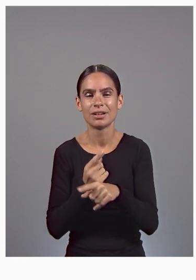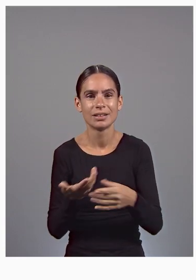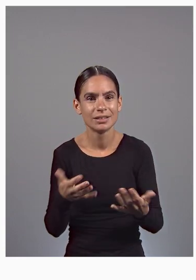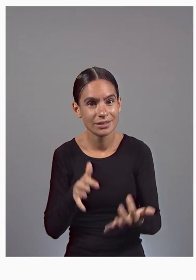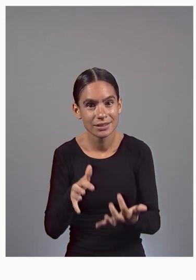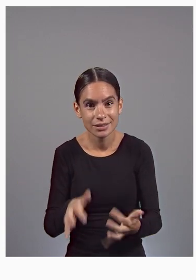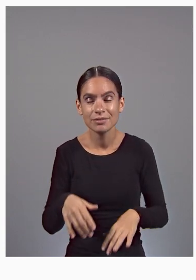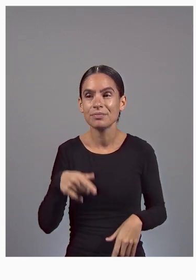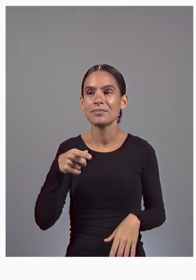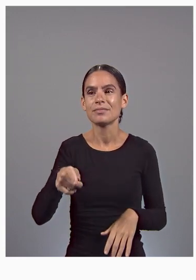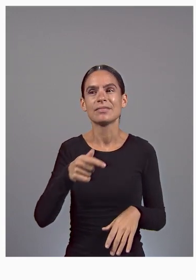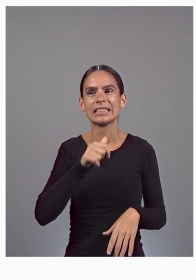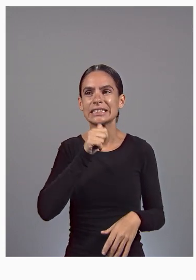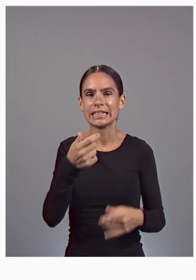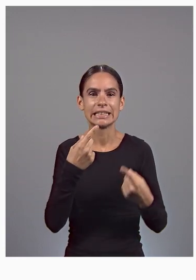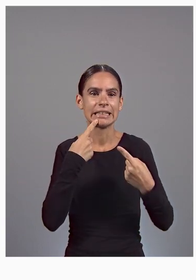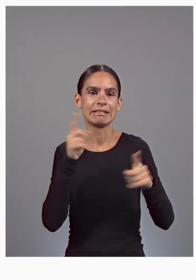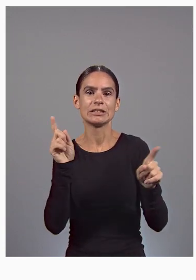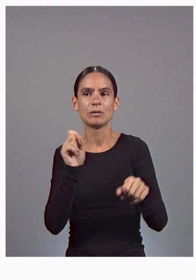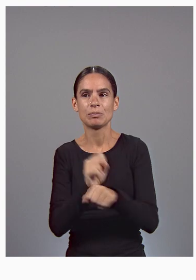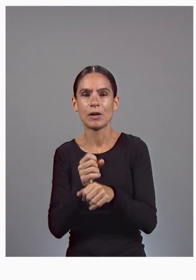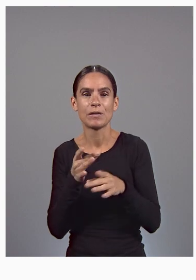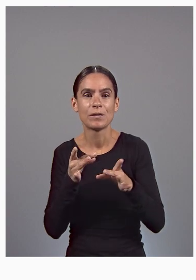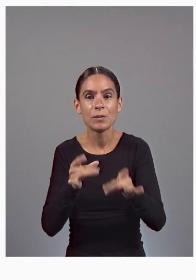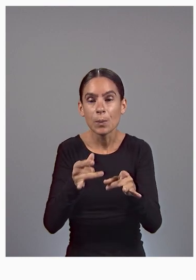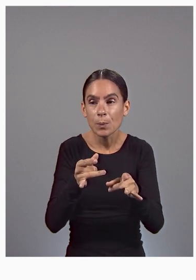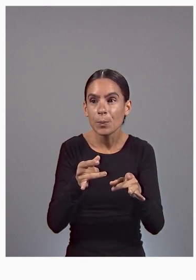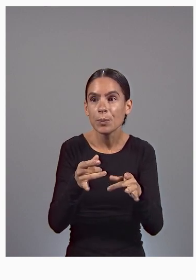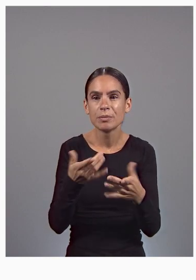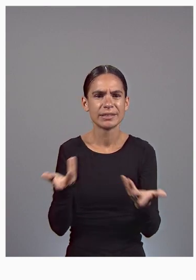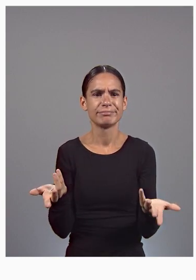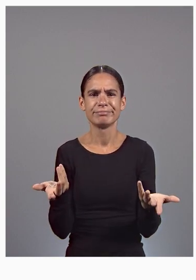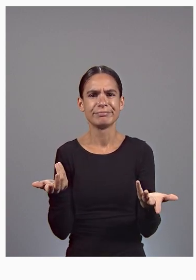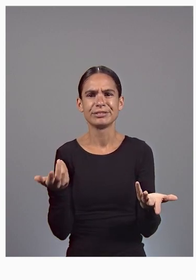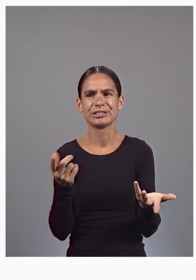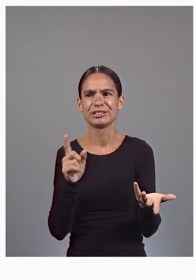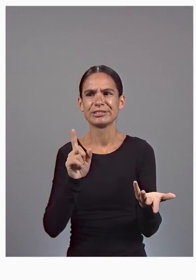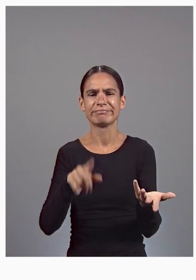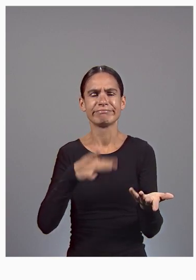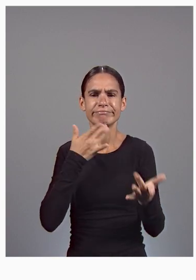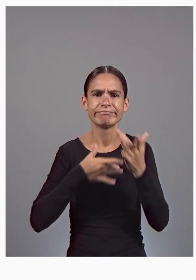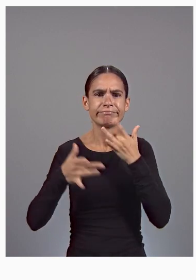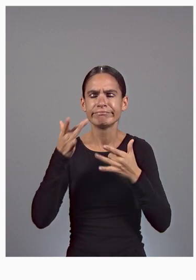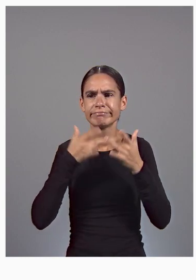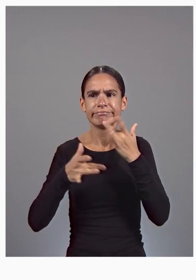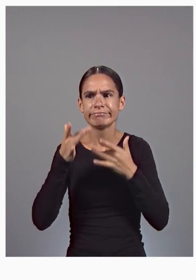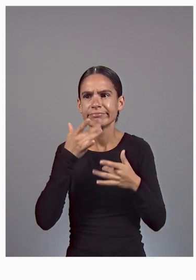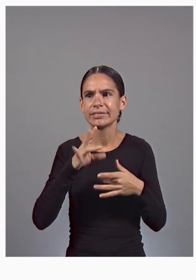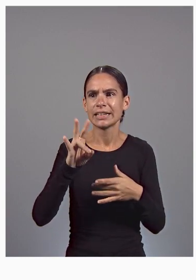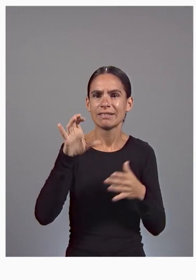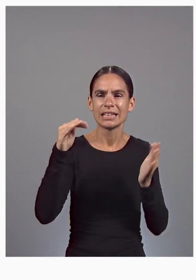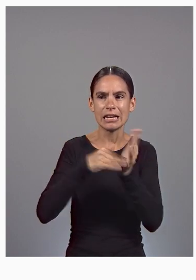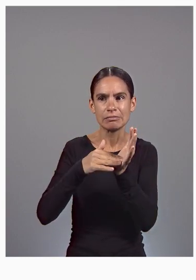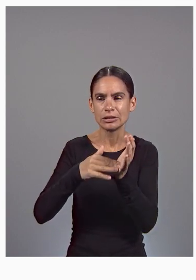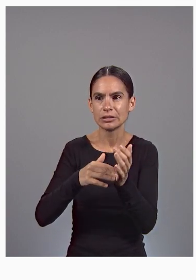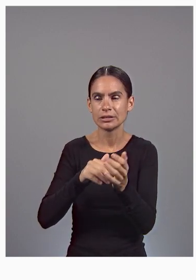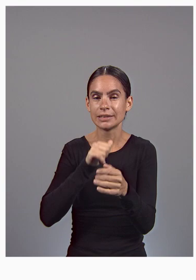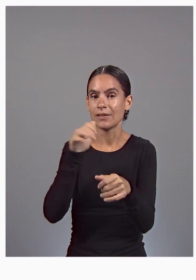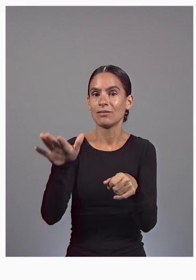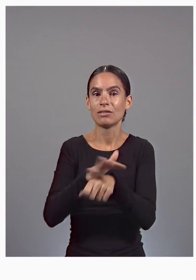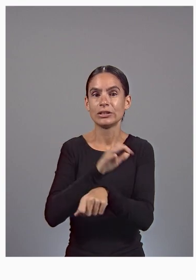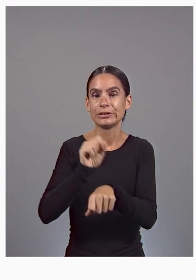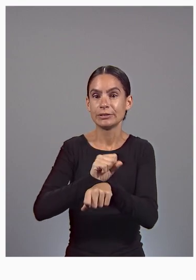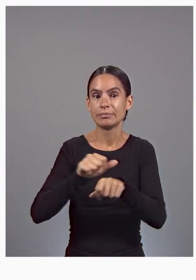created the cybersecurity talent shortage. There's over 700,000 unfilled cyber jobs. And these jobs, they're high stress,